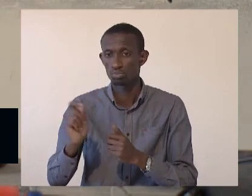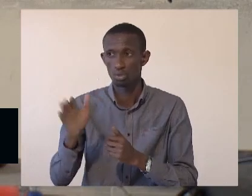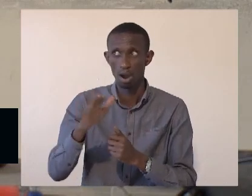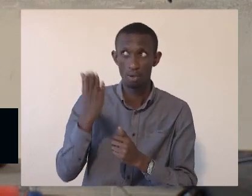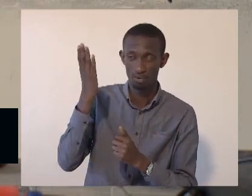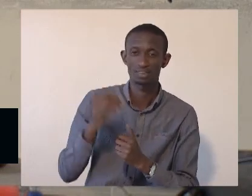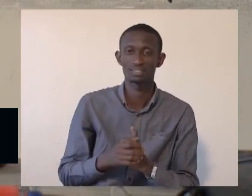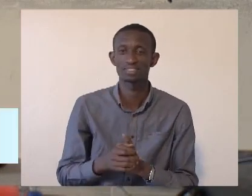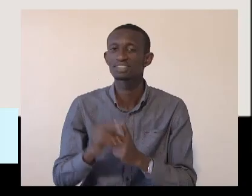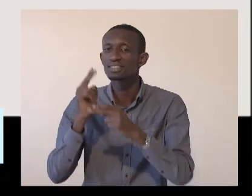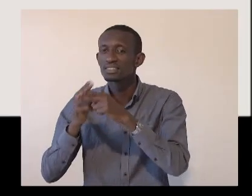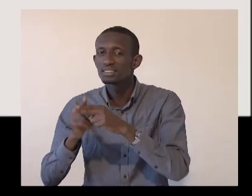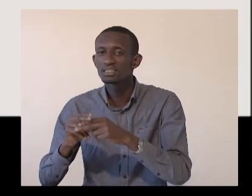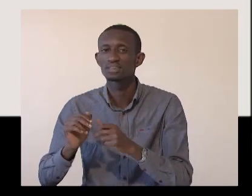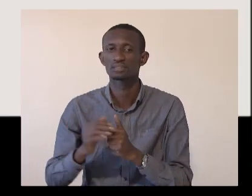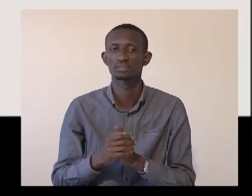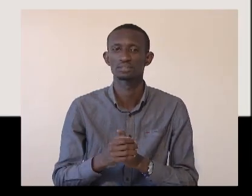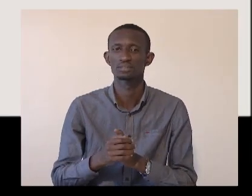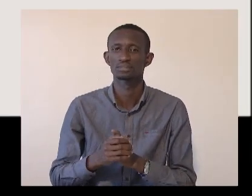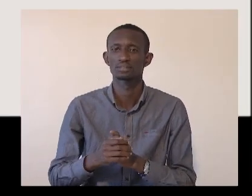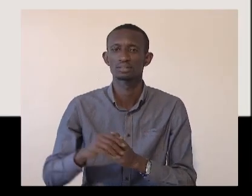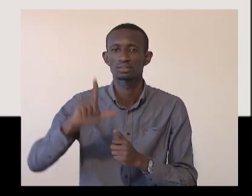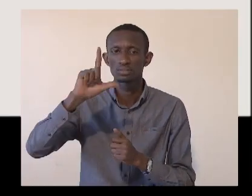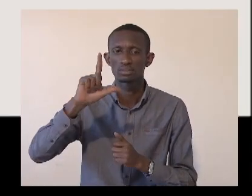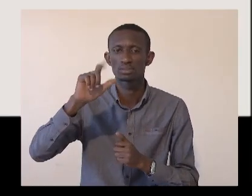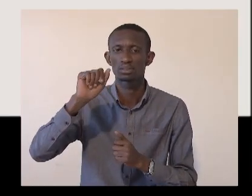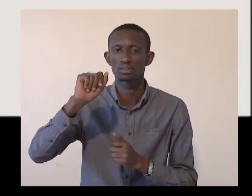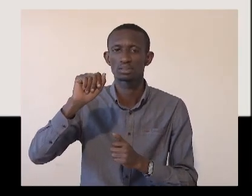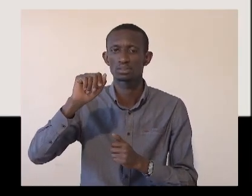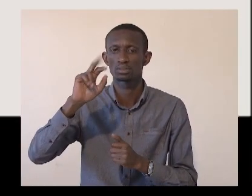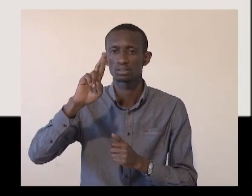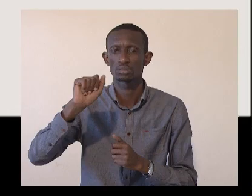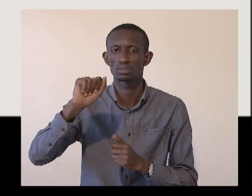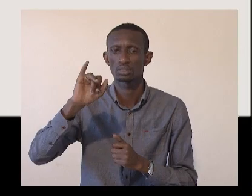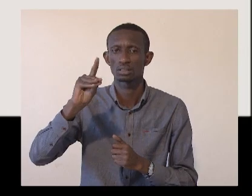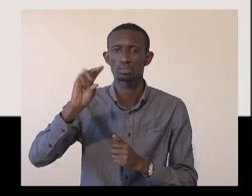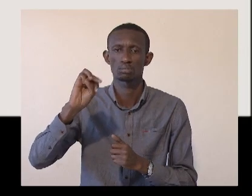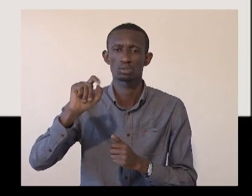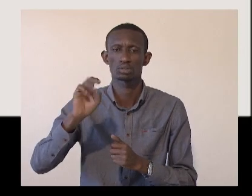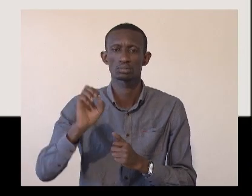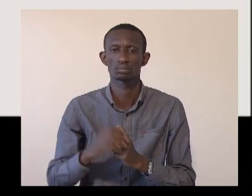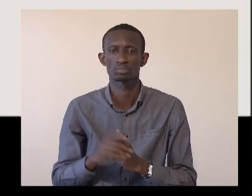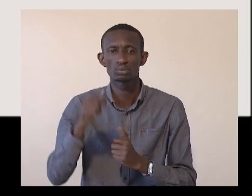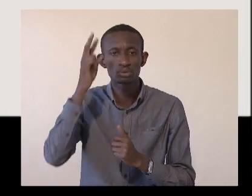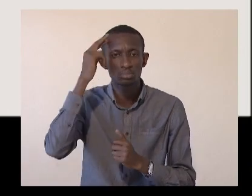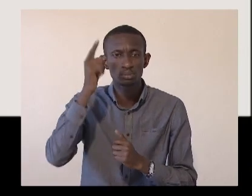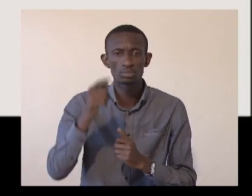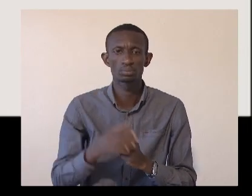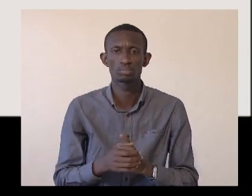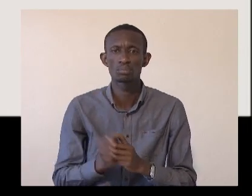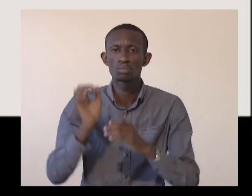here. It's called lime water. So lime water reacts with carbon dioxide. Remember,